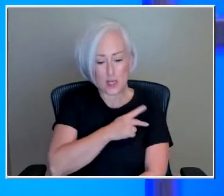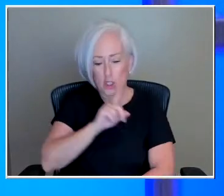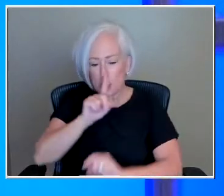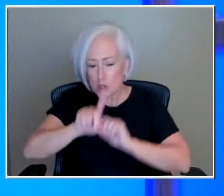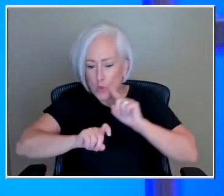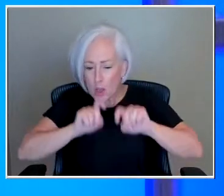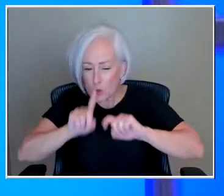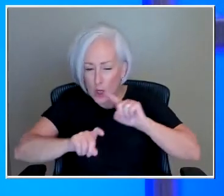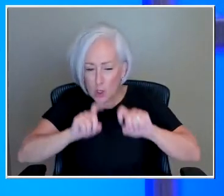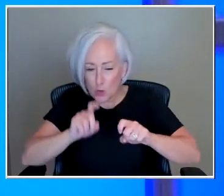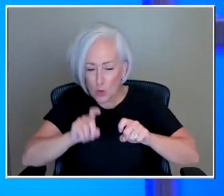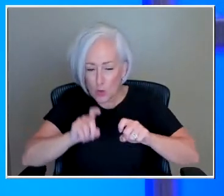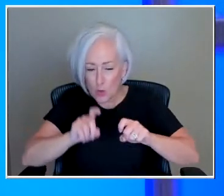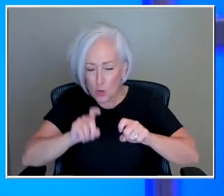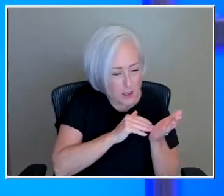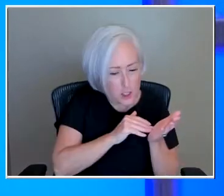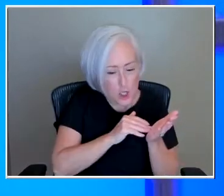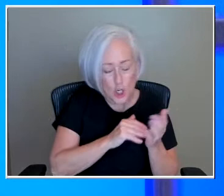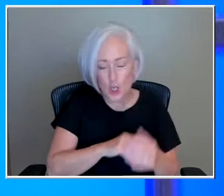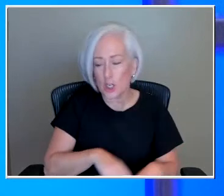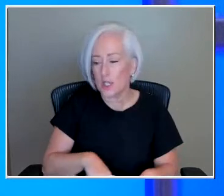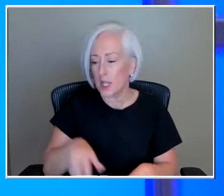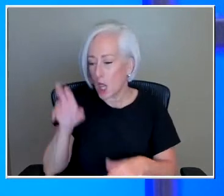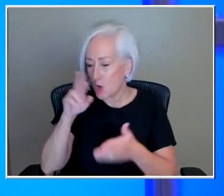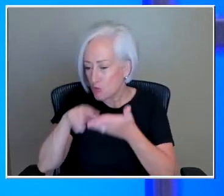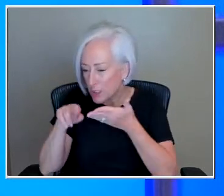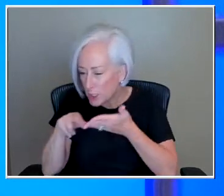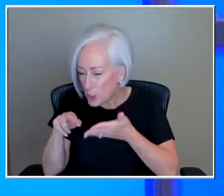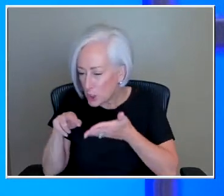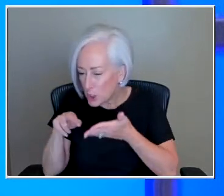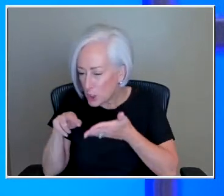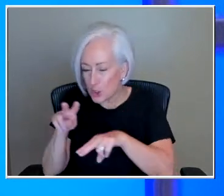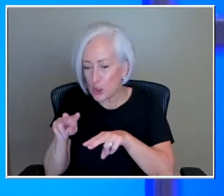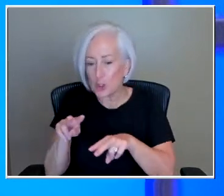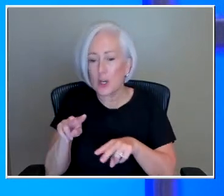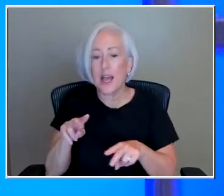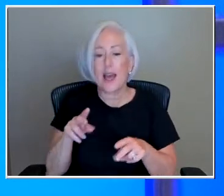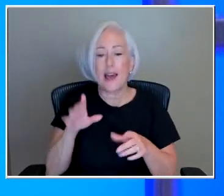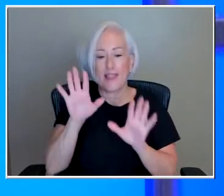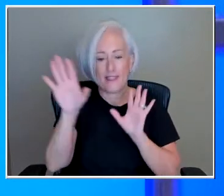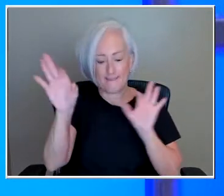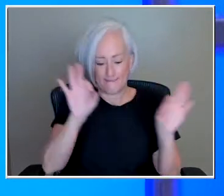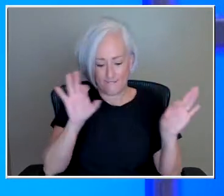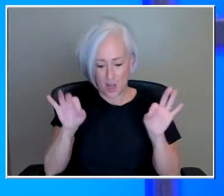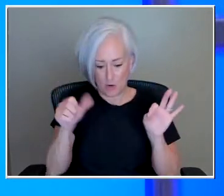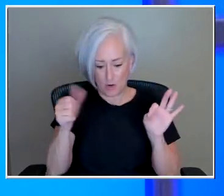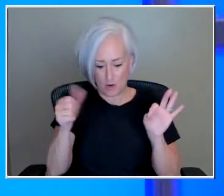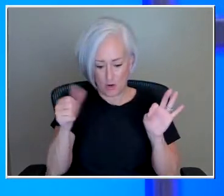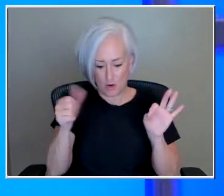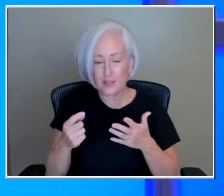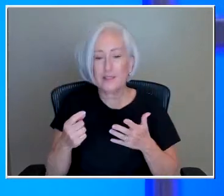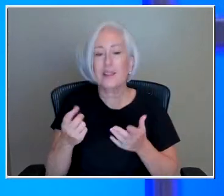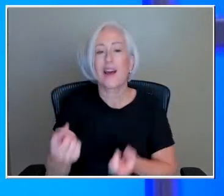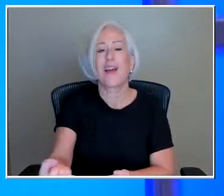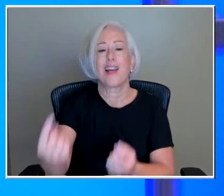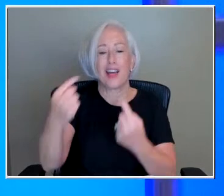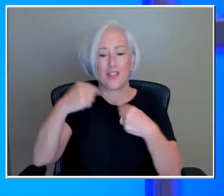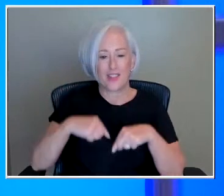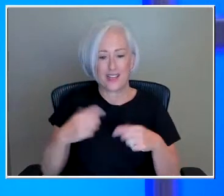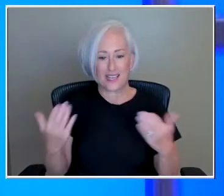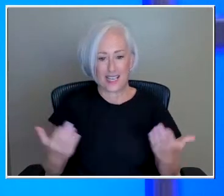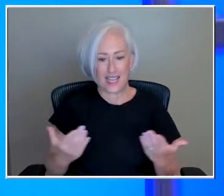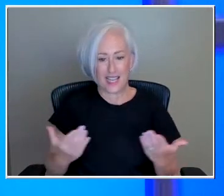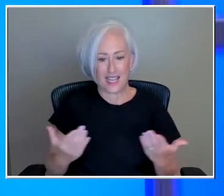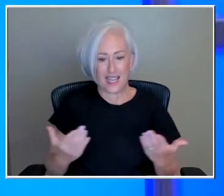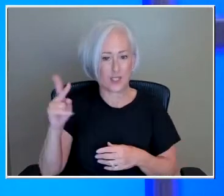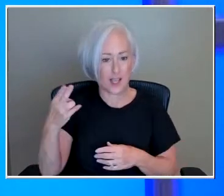research and looked for other ways. And then eventually were referred to our system, which is a tertiary health care system. So